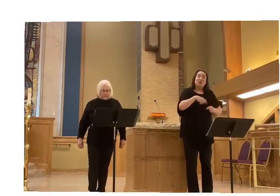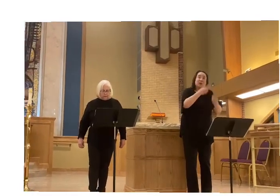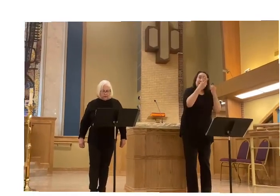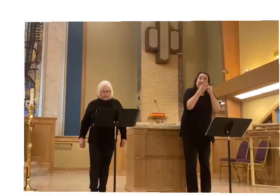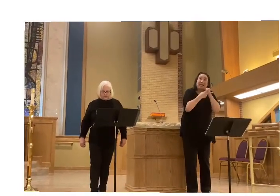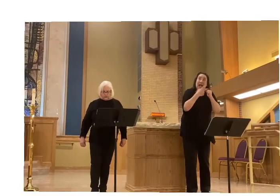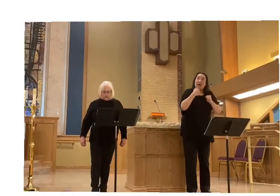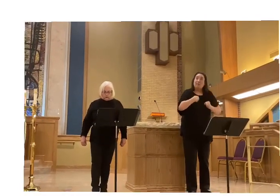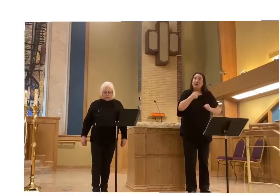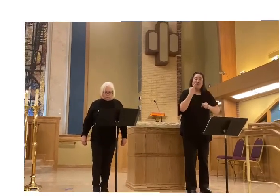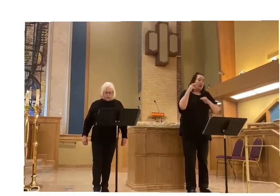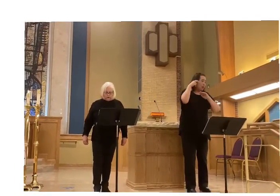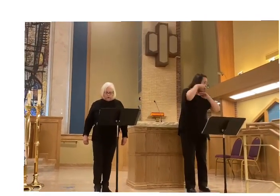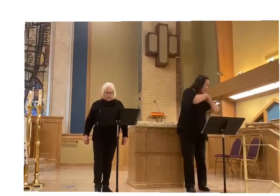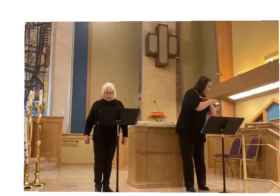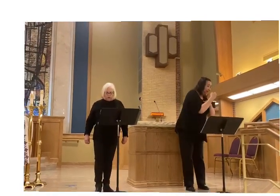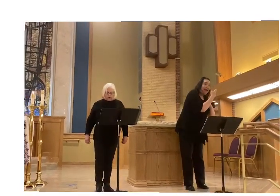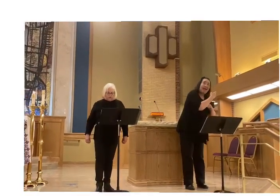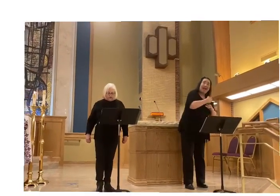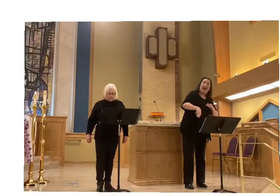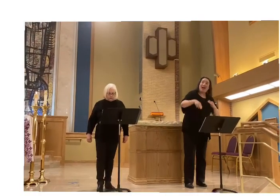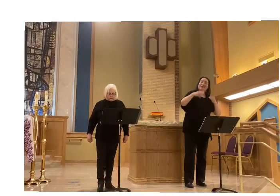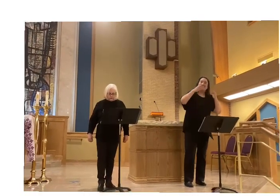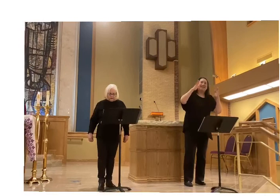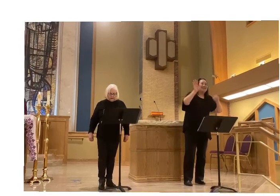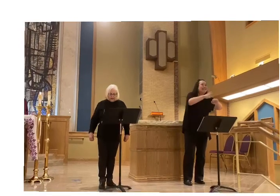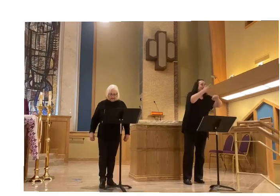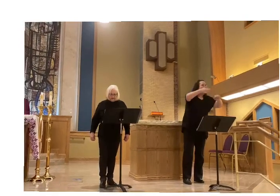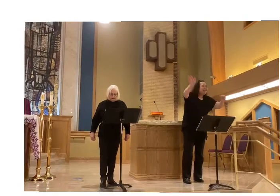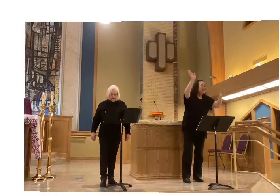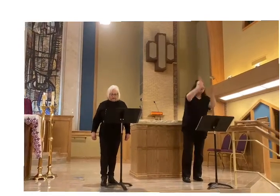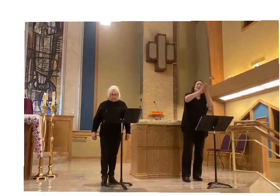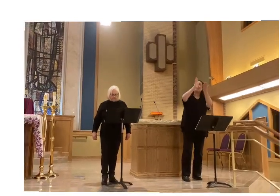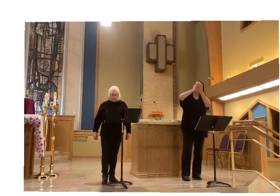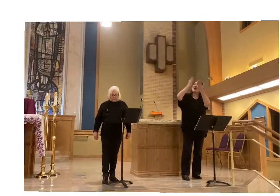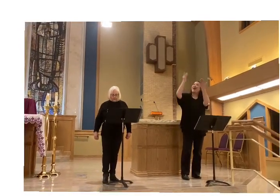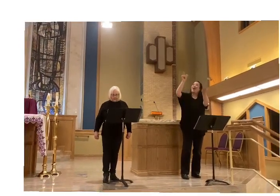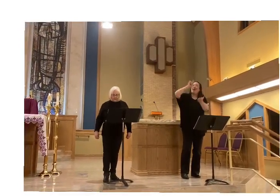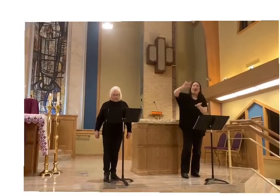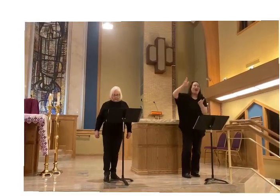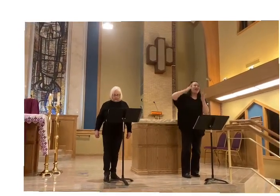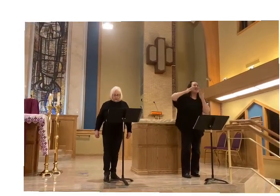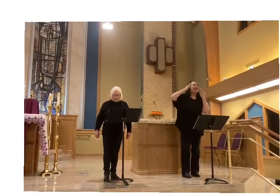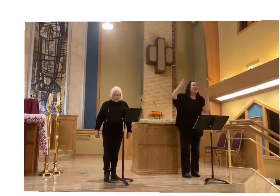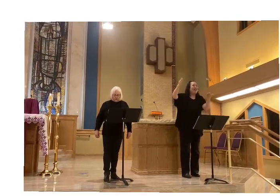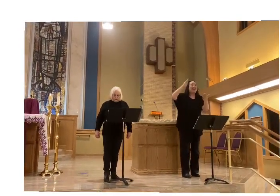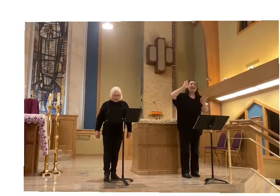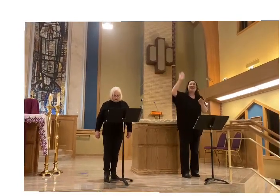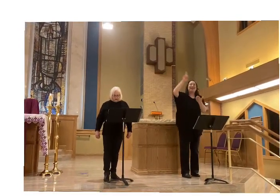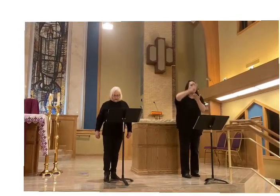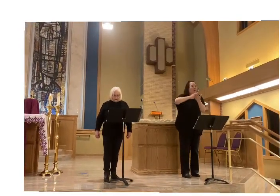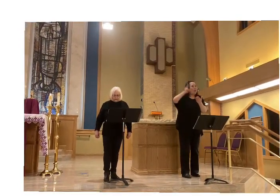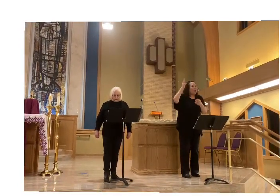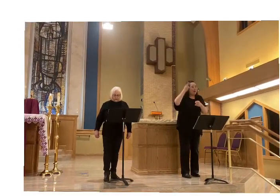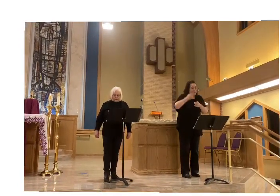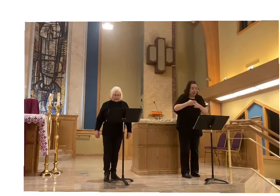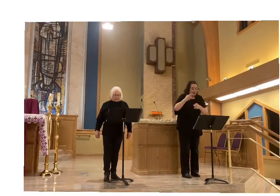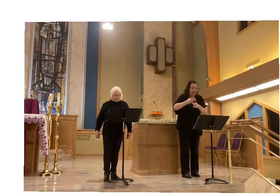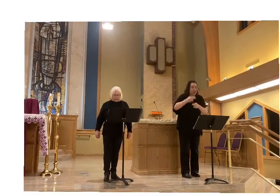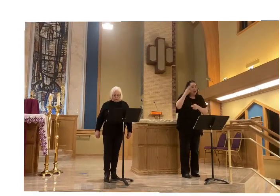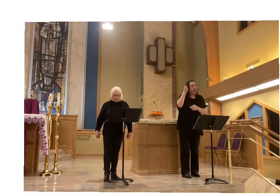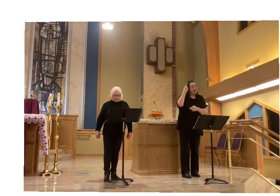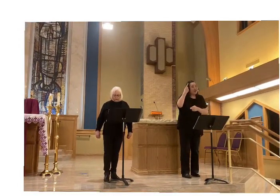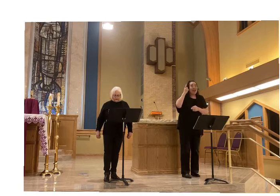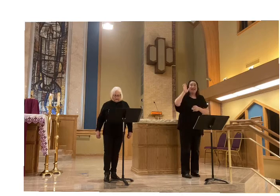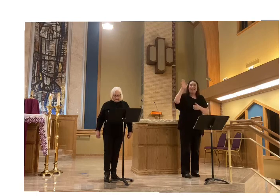Sing praise to the Lord, you his faithful ones, and give thanks to his holy name. For his anger lasts